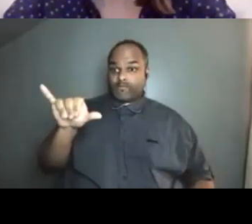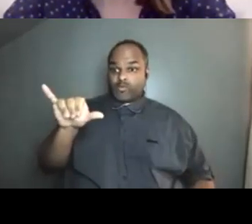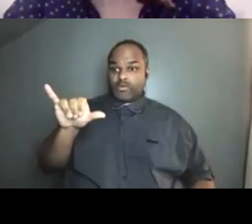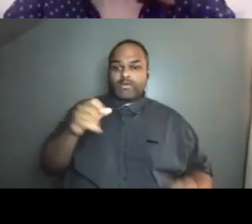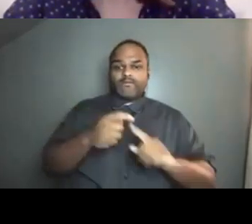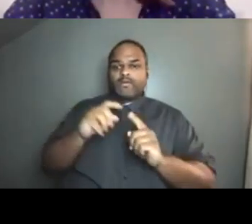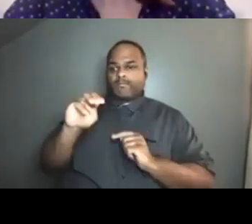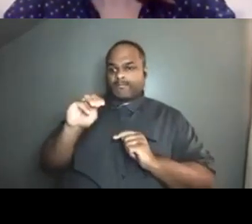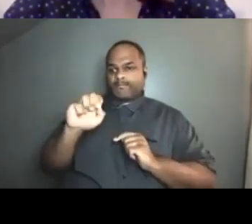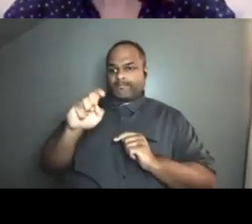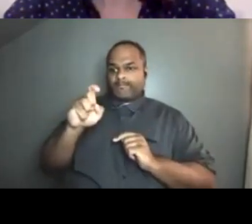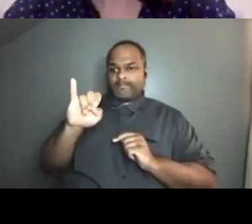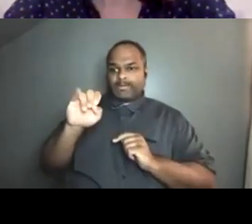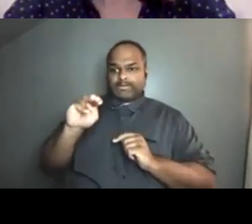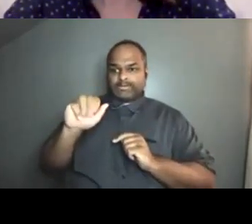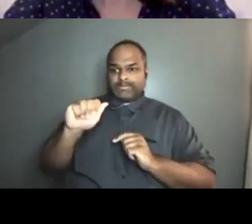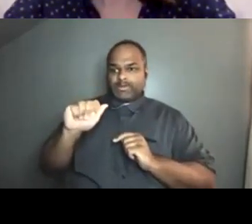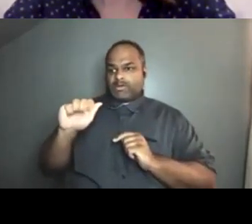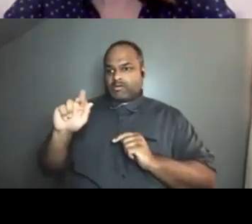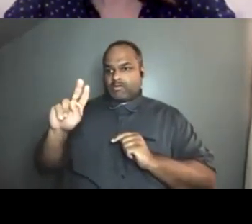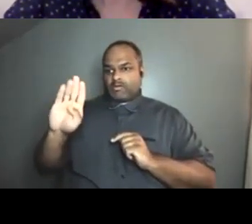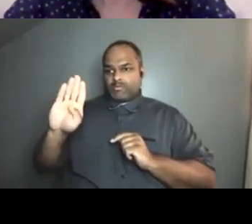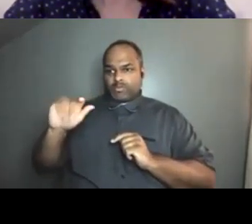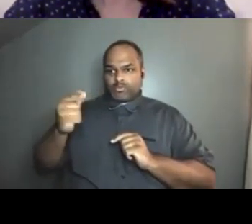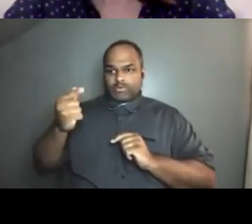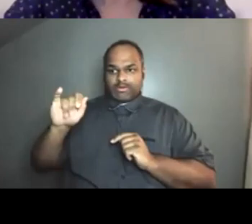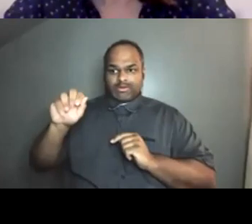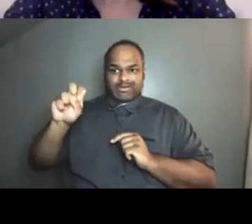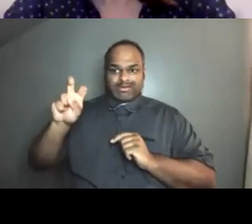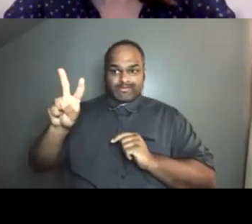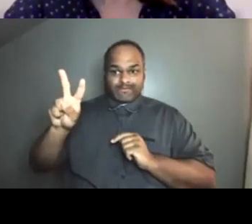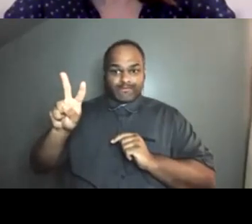Maxim Arbugayev. This film tracks the